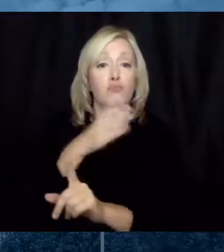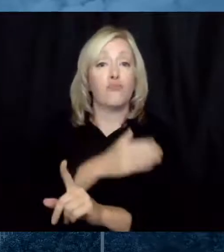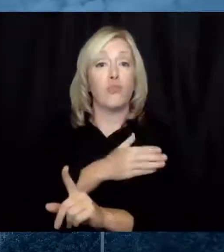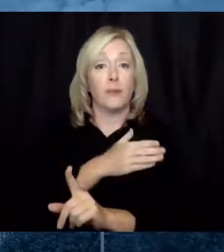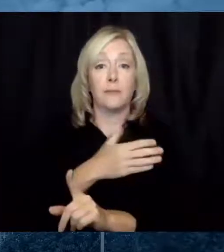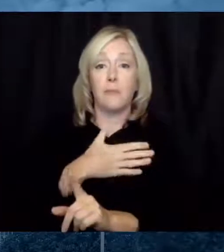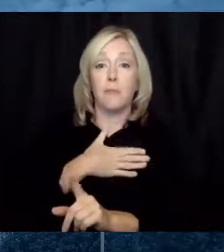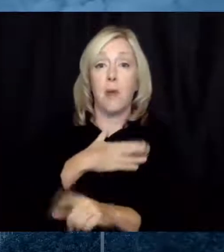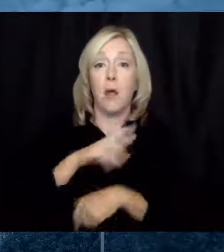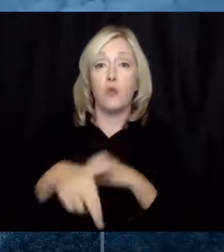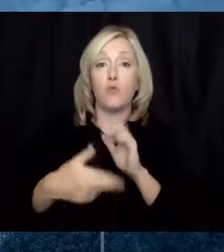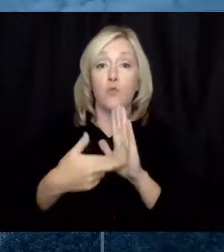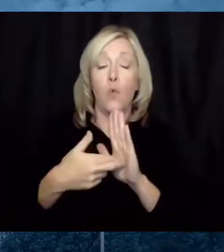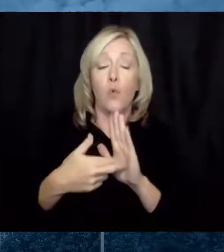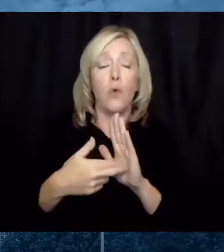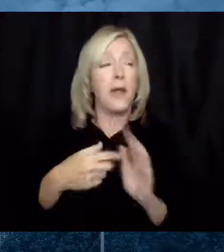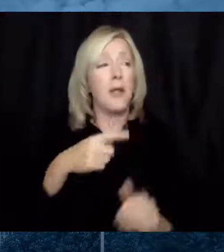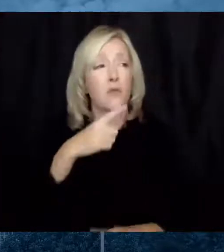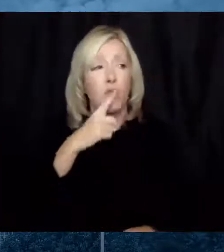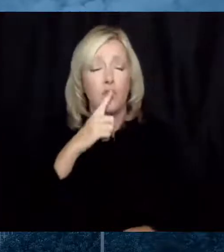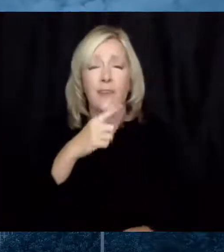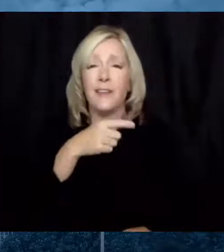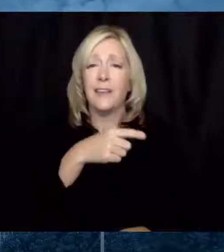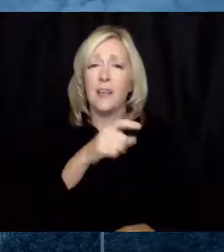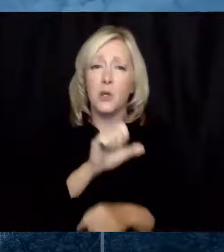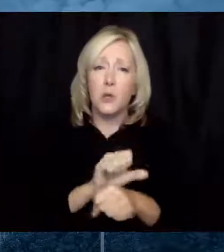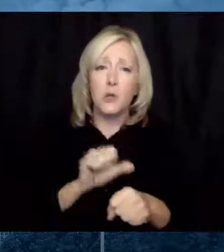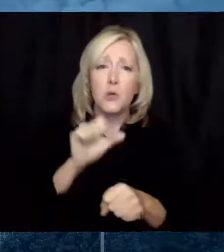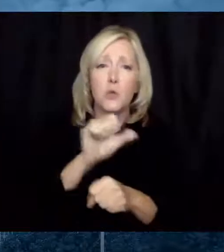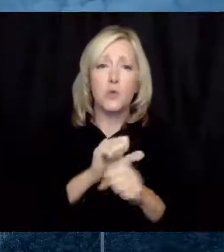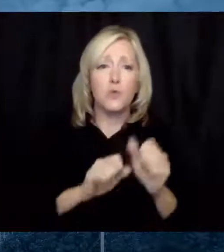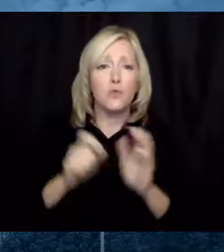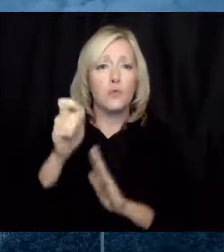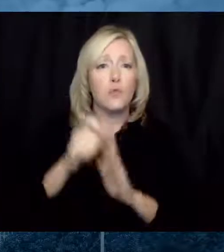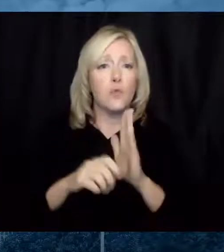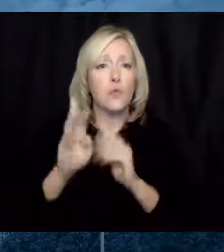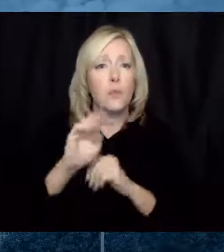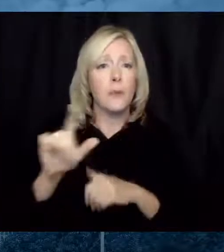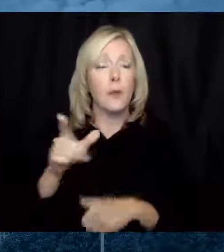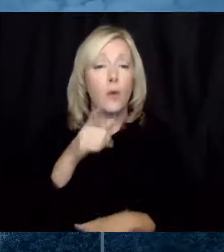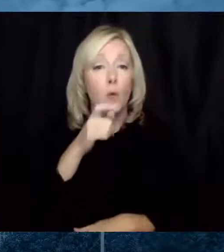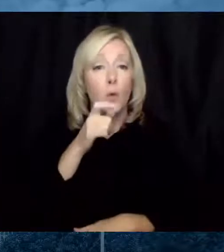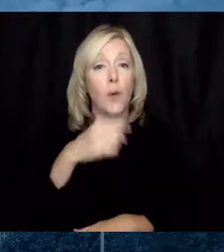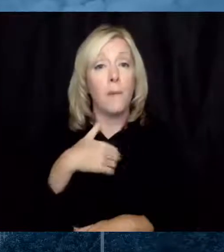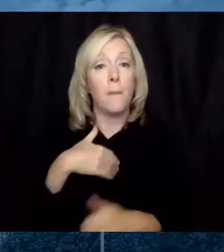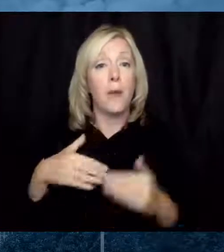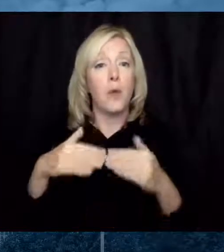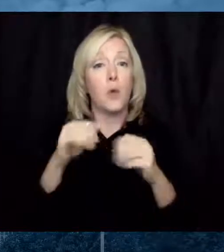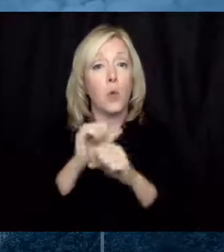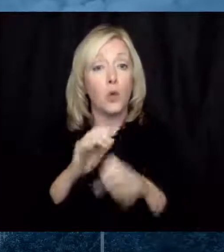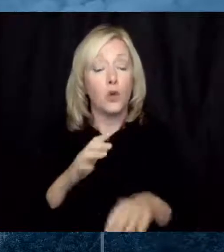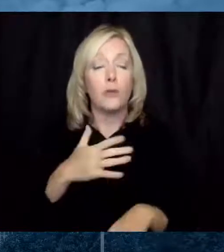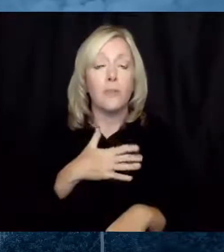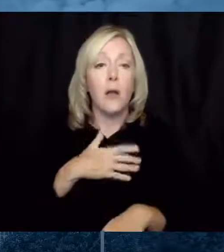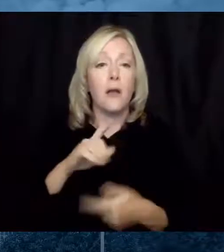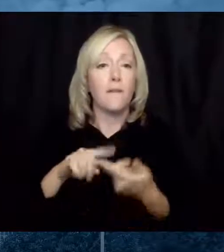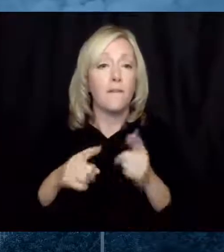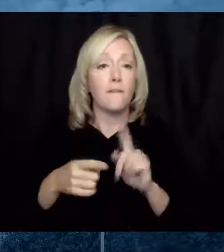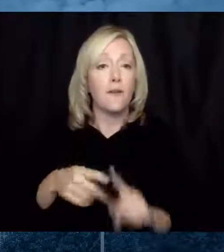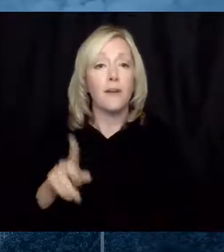every bit as hard as anybody on this bill, and that would be my colleague, my friend, Kyle